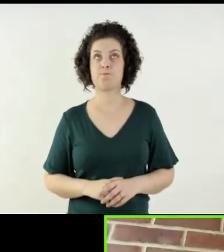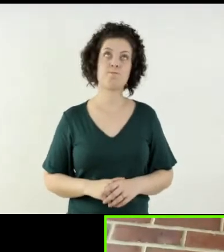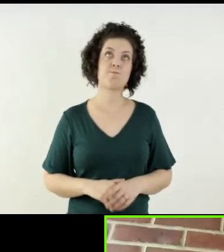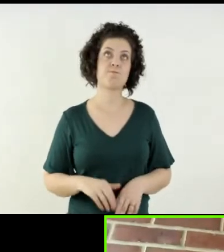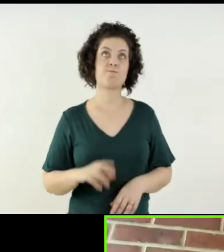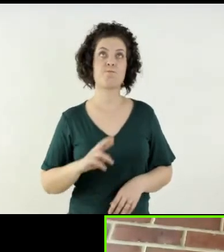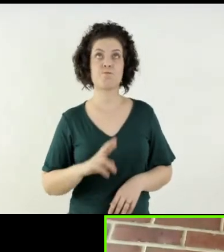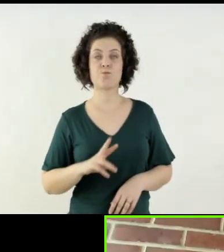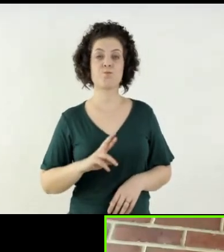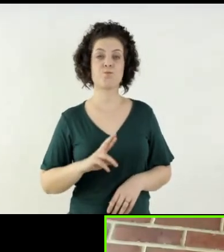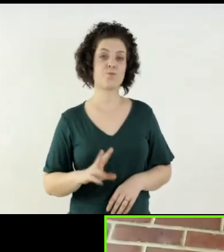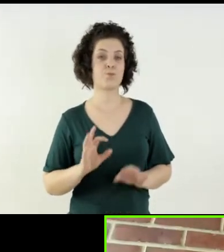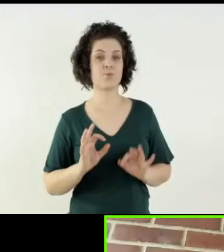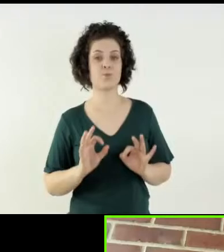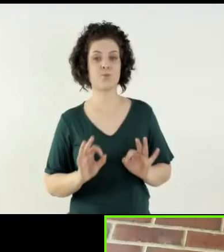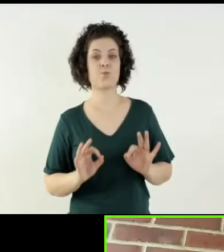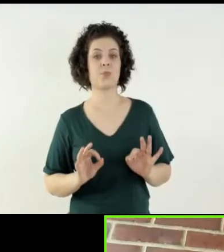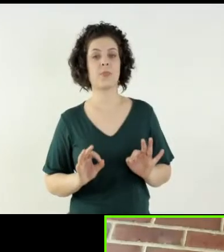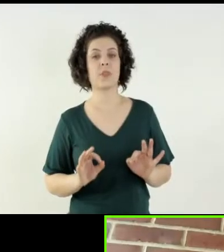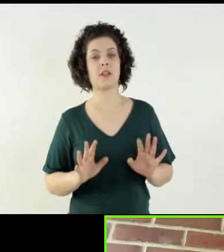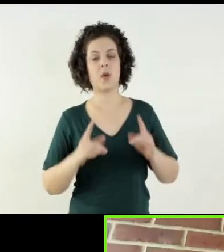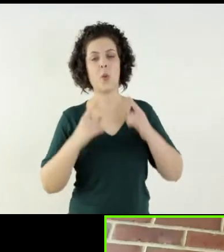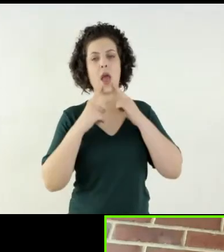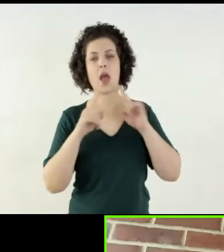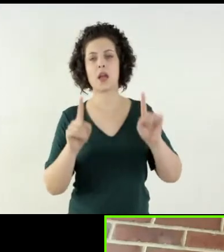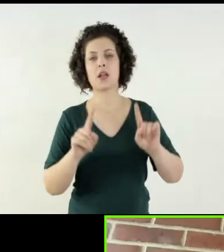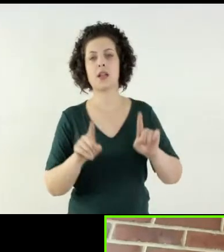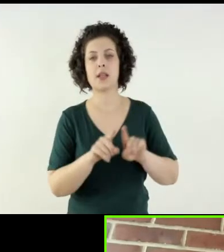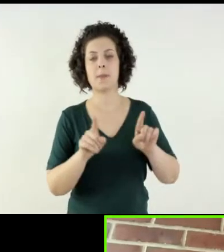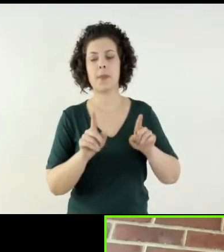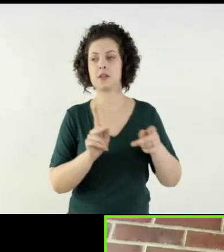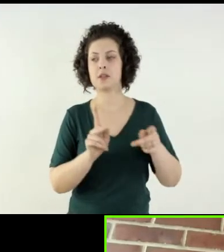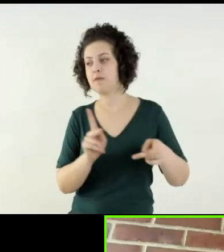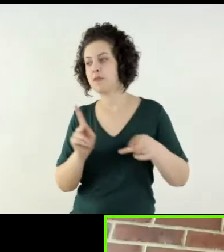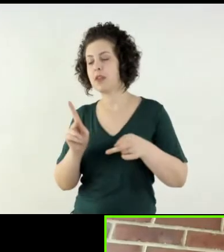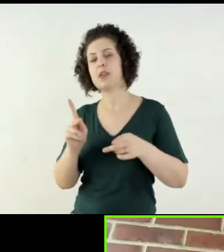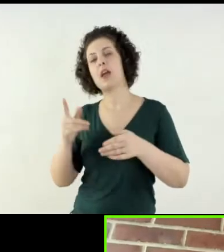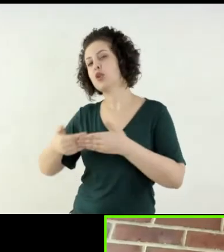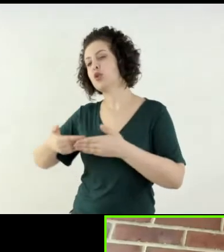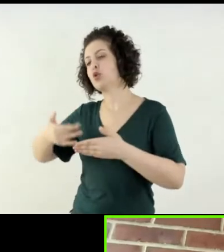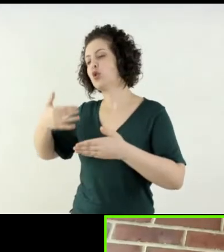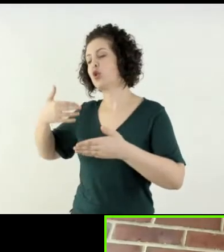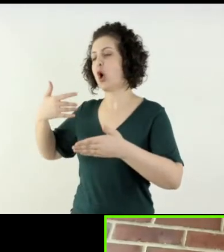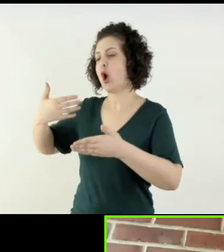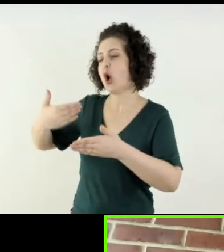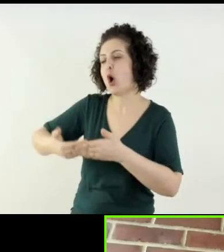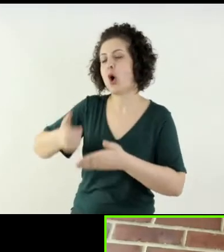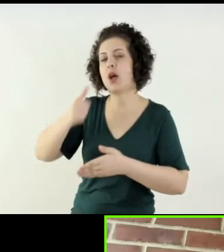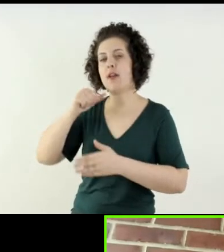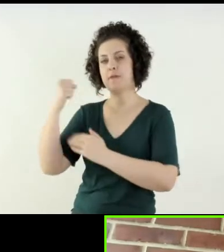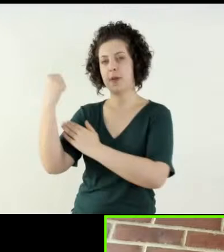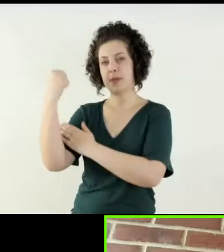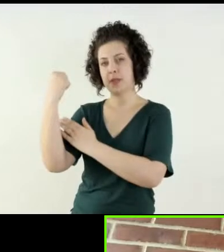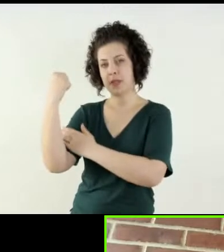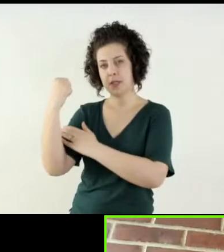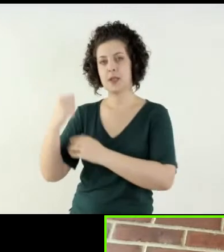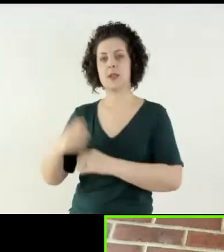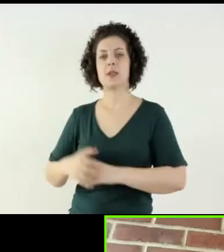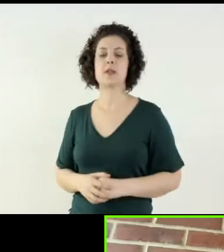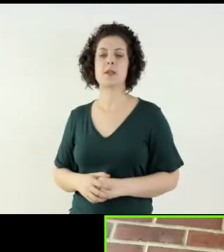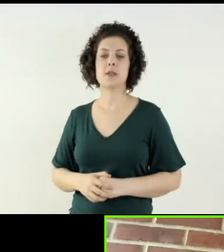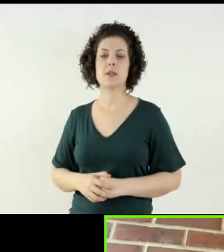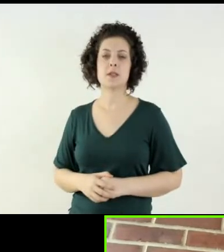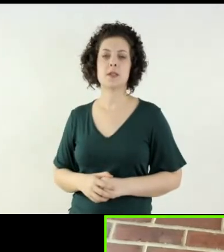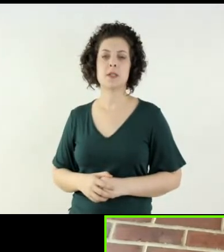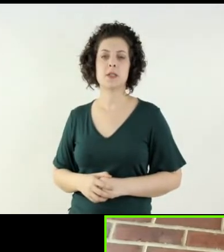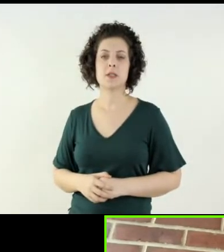of feminist histories that have beget my own history, and really thinking through what it